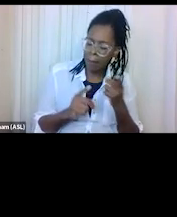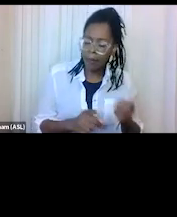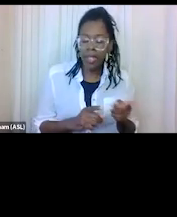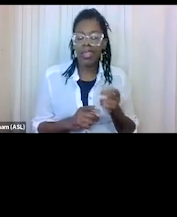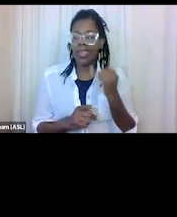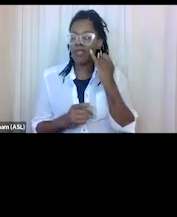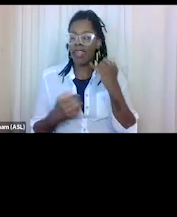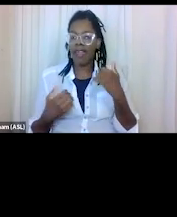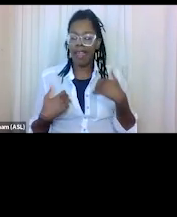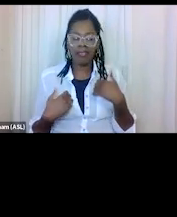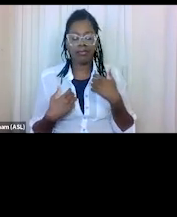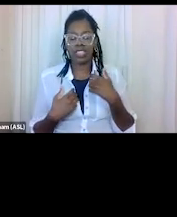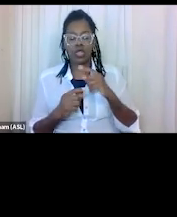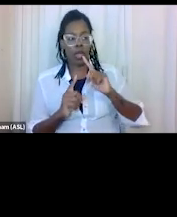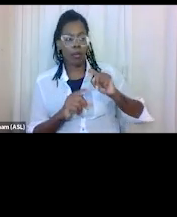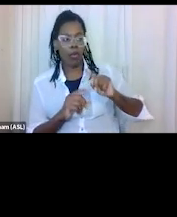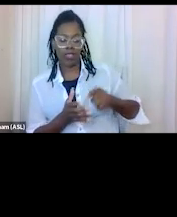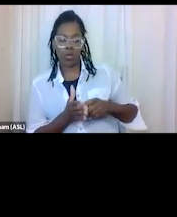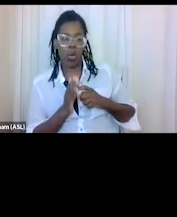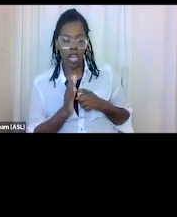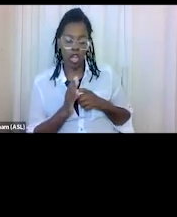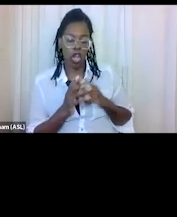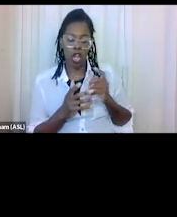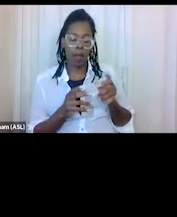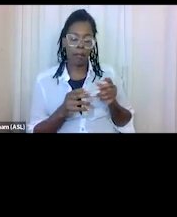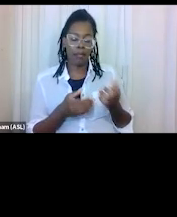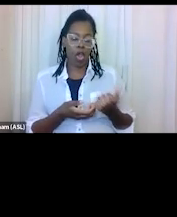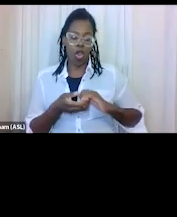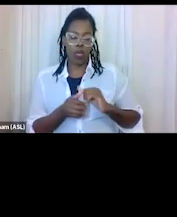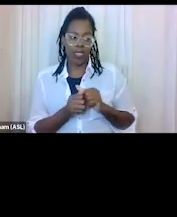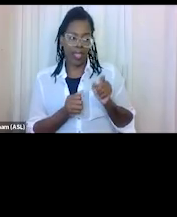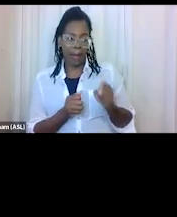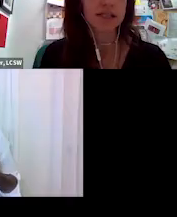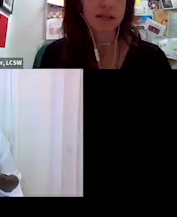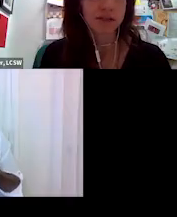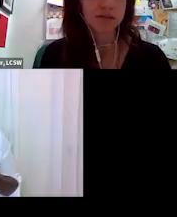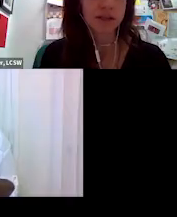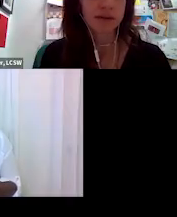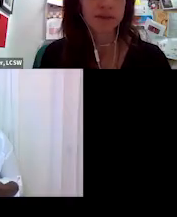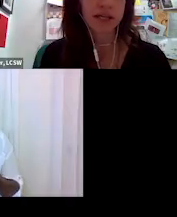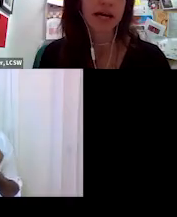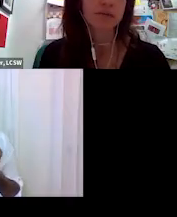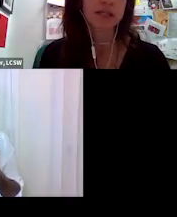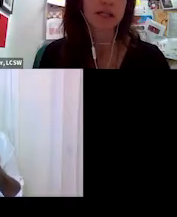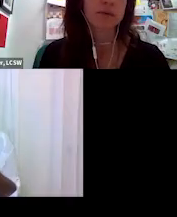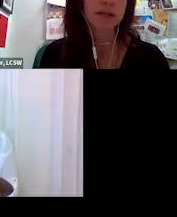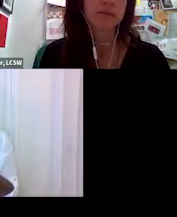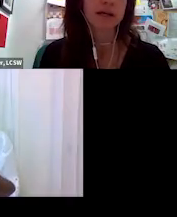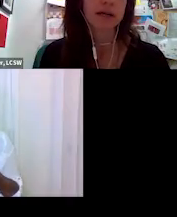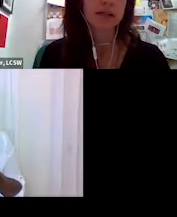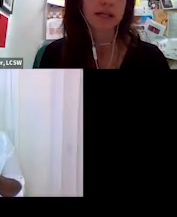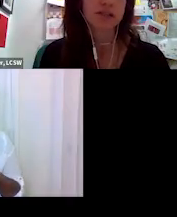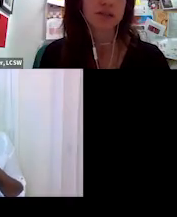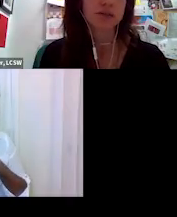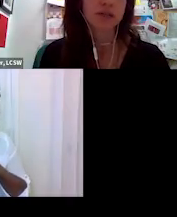a mandate to make, it's really partnering with them on that mandate and really focusing in on creating safety for them and how we can help